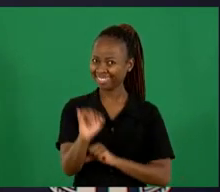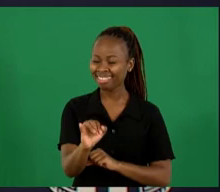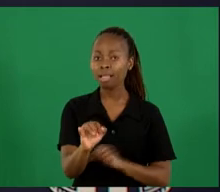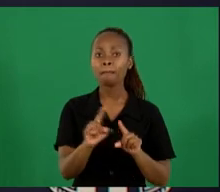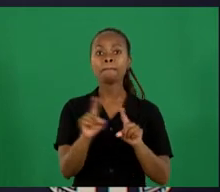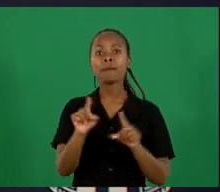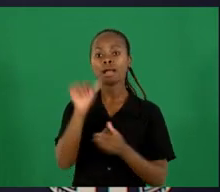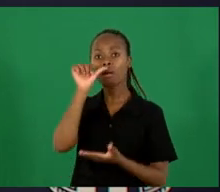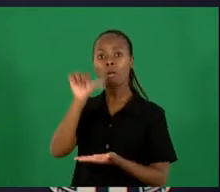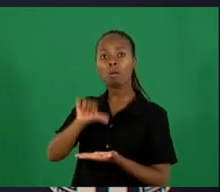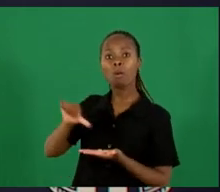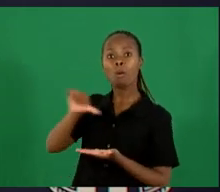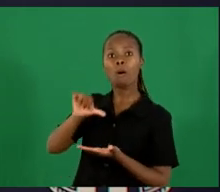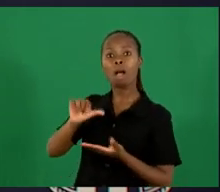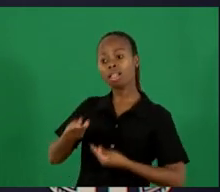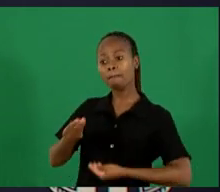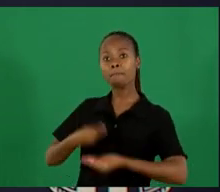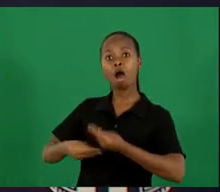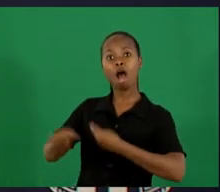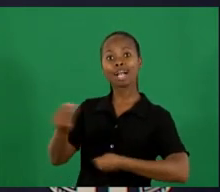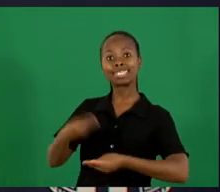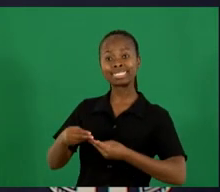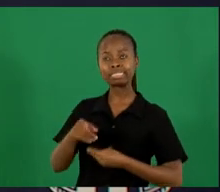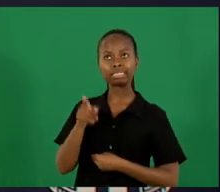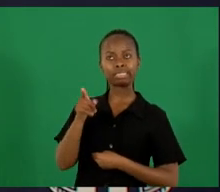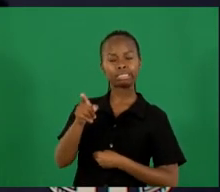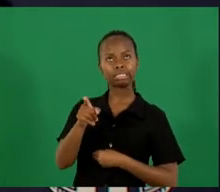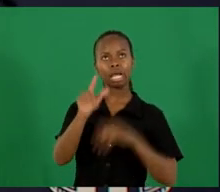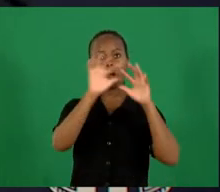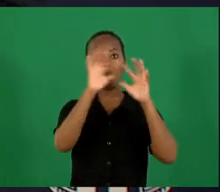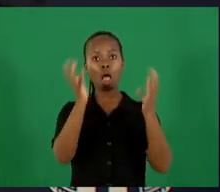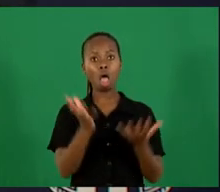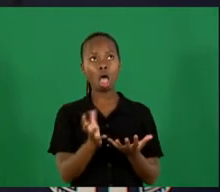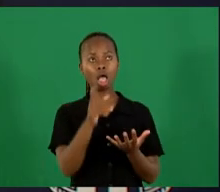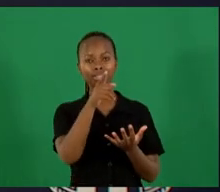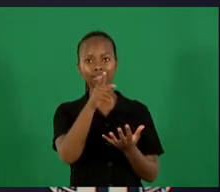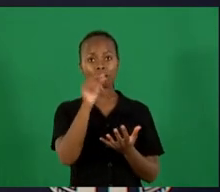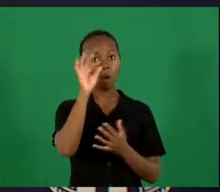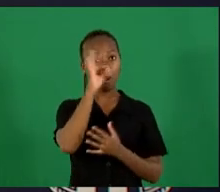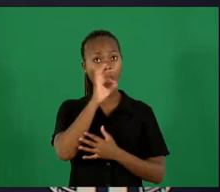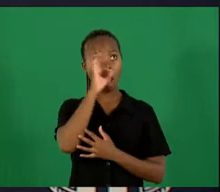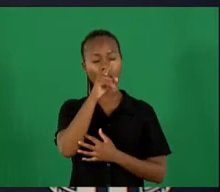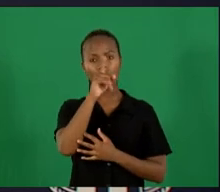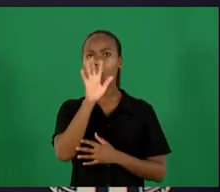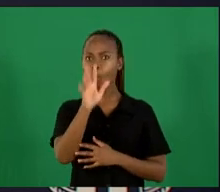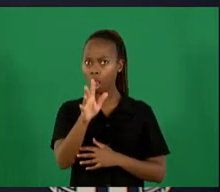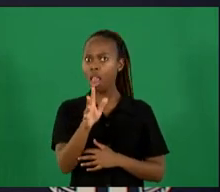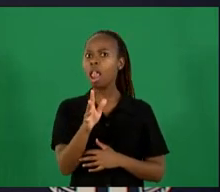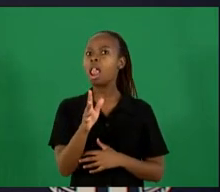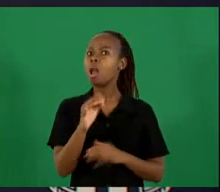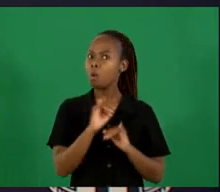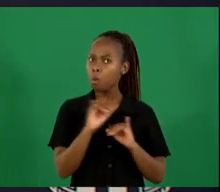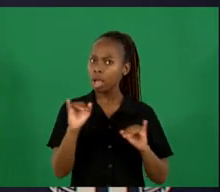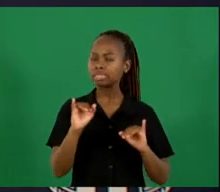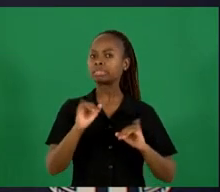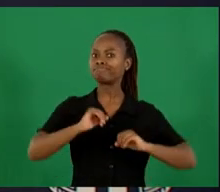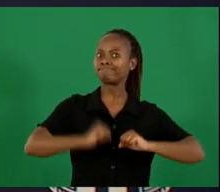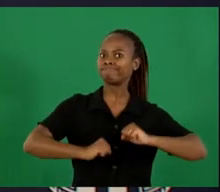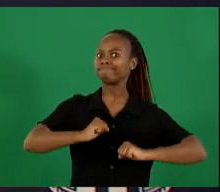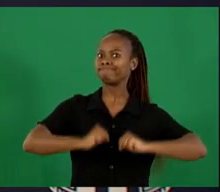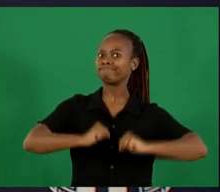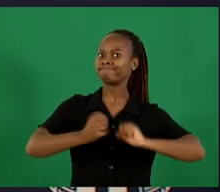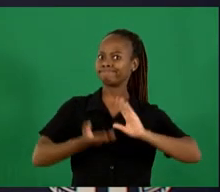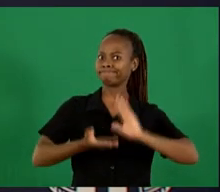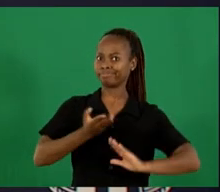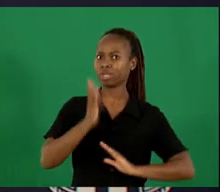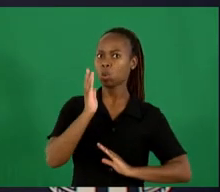remain tight, particularly as China's economy rebounds. Electricity price inflation has